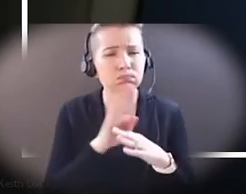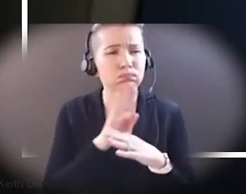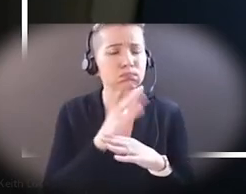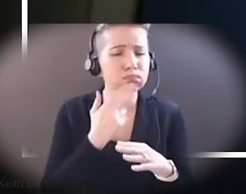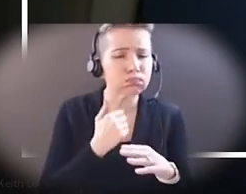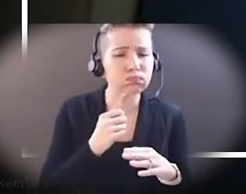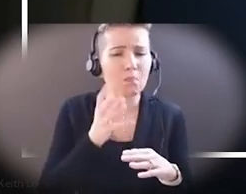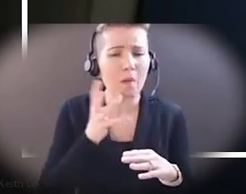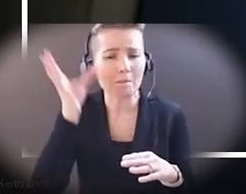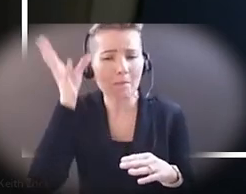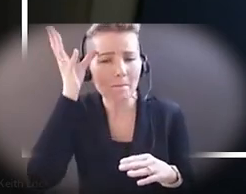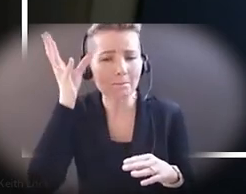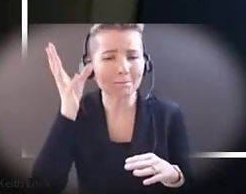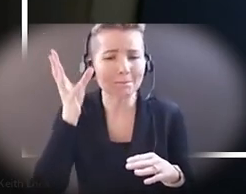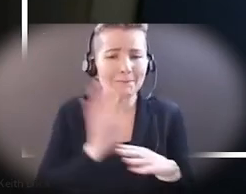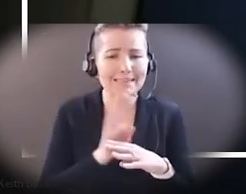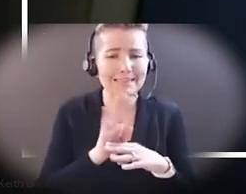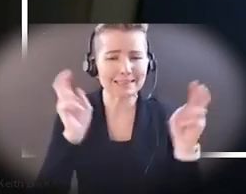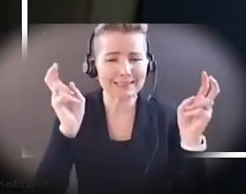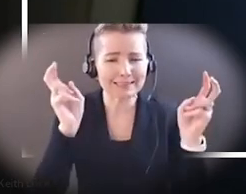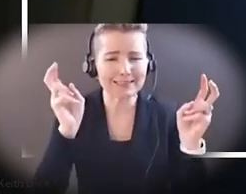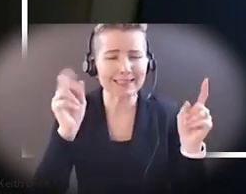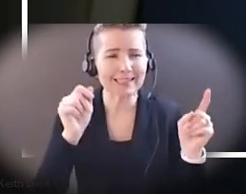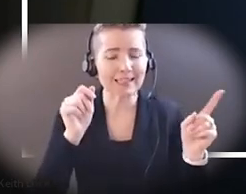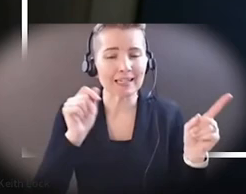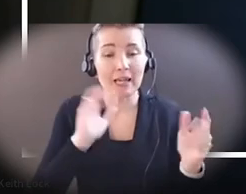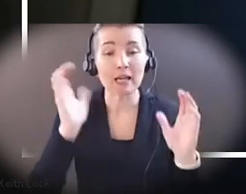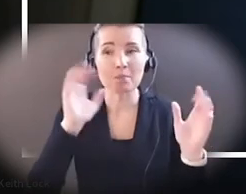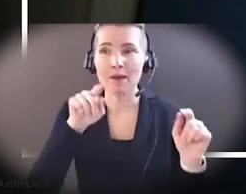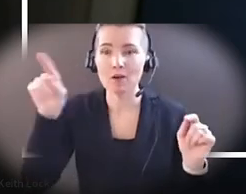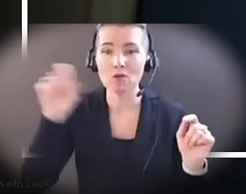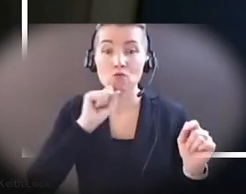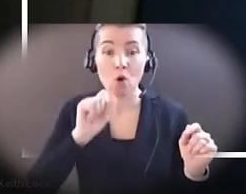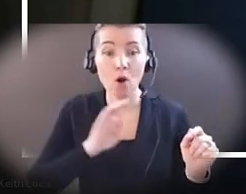like in Scarborough, you know,